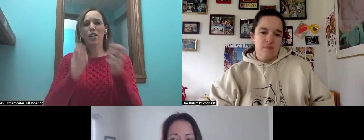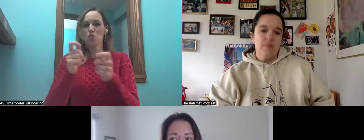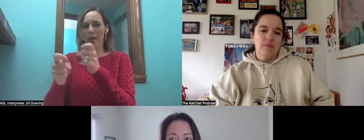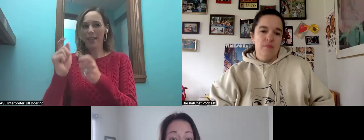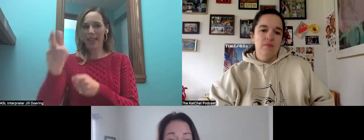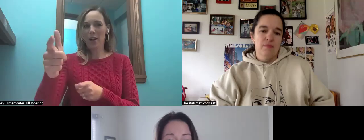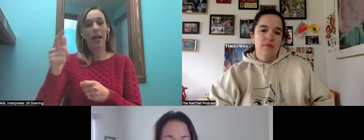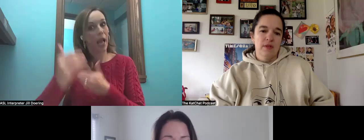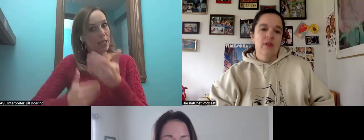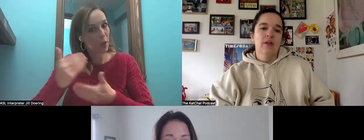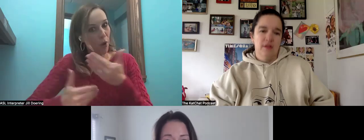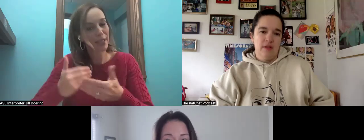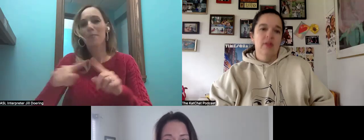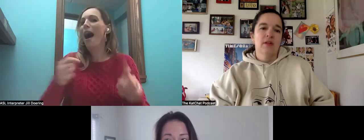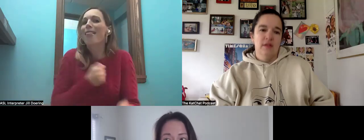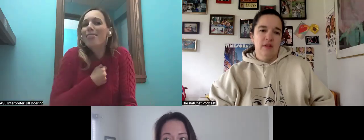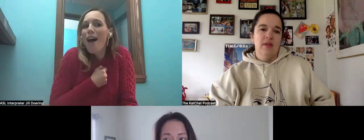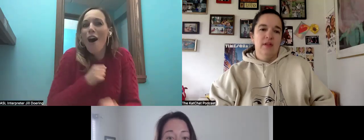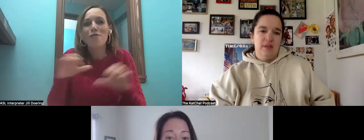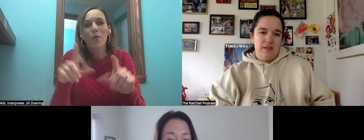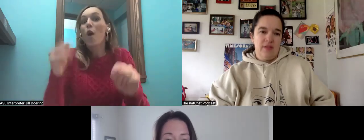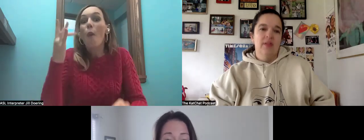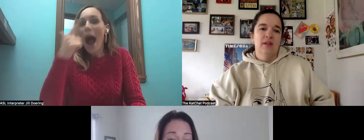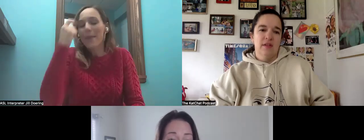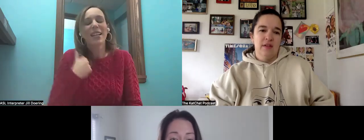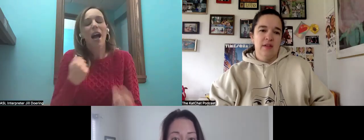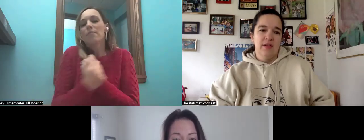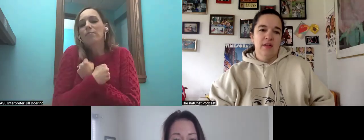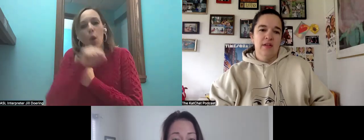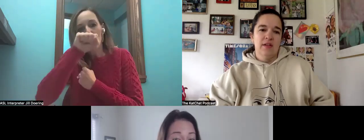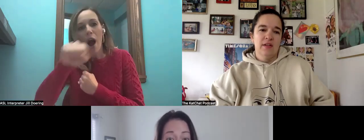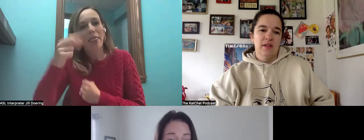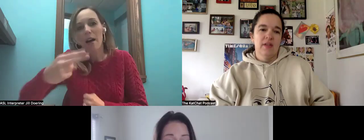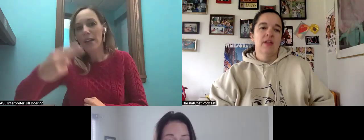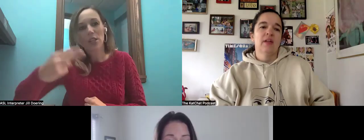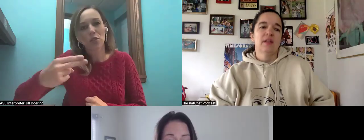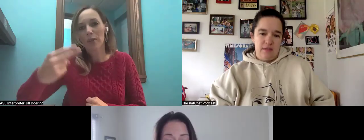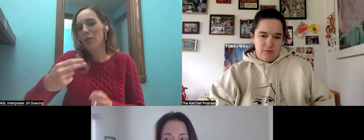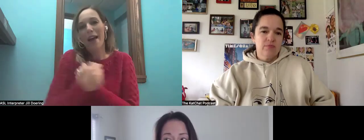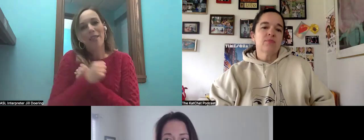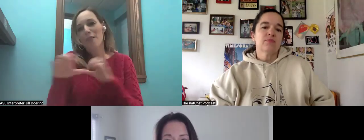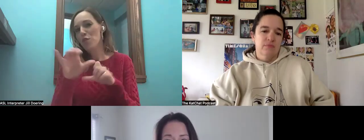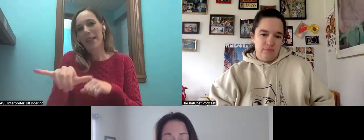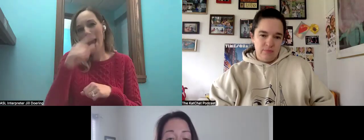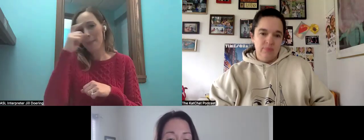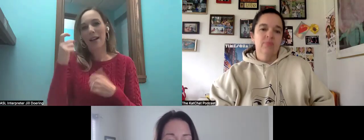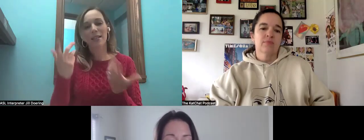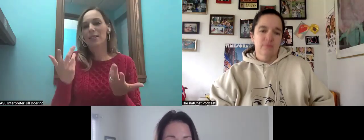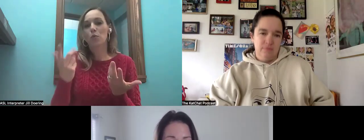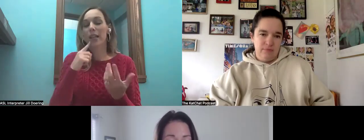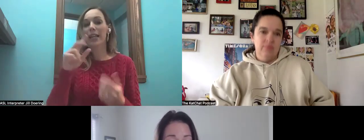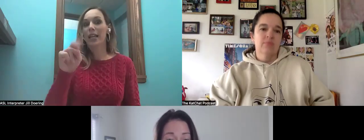but I love doing it because I'm a history lover. I love doing all that because New